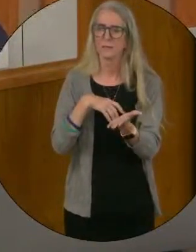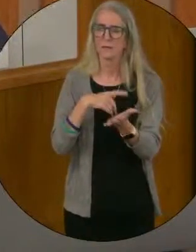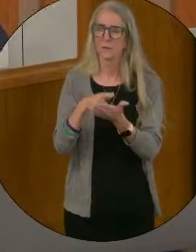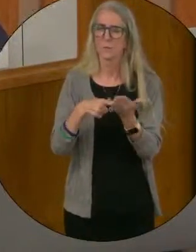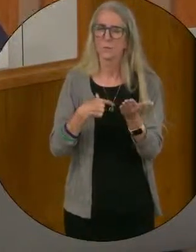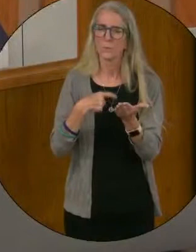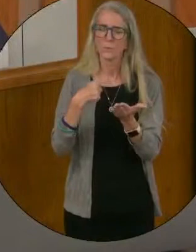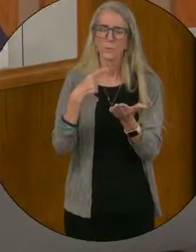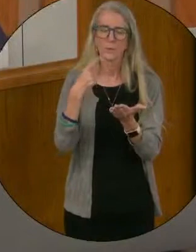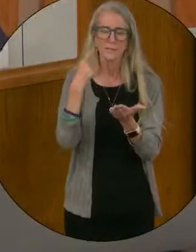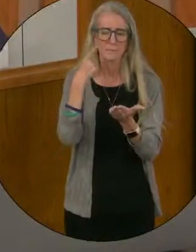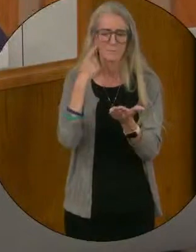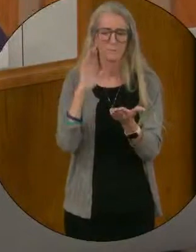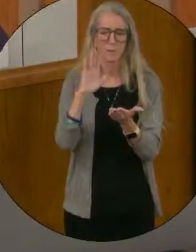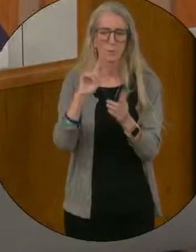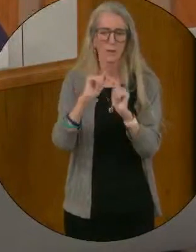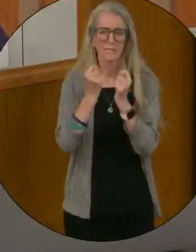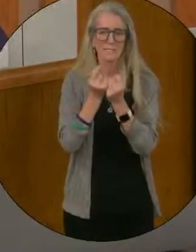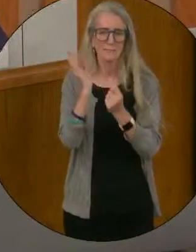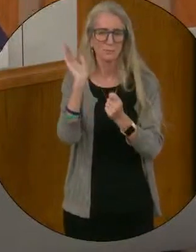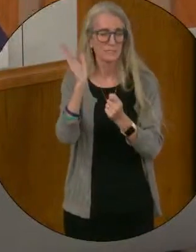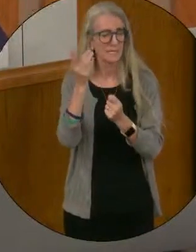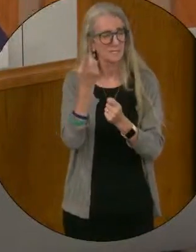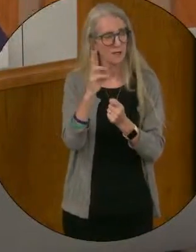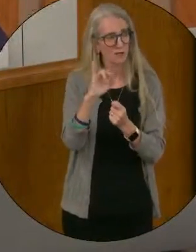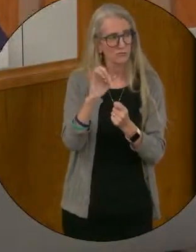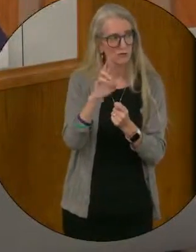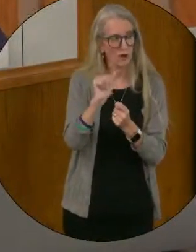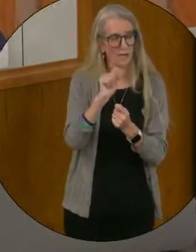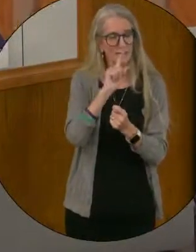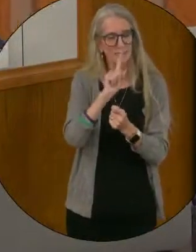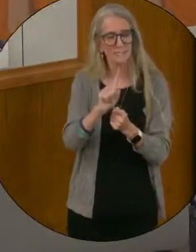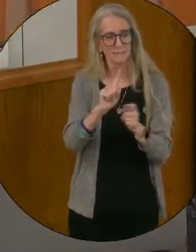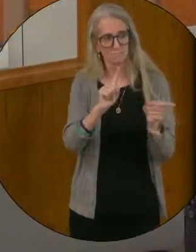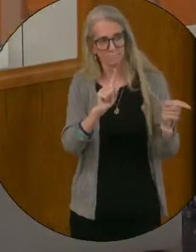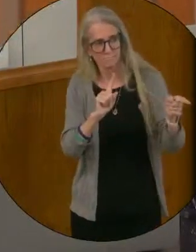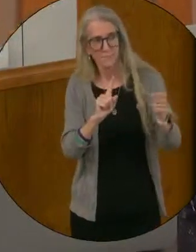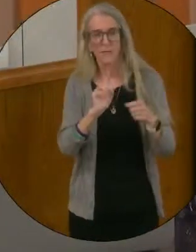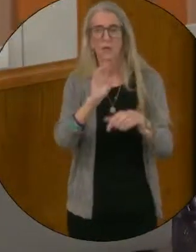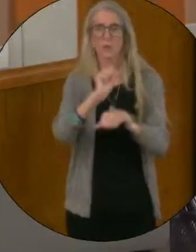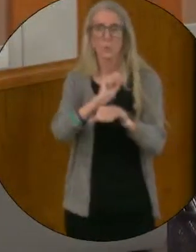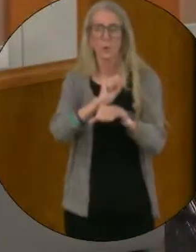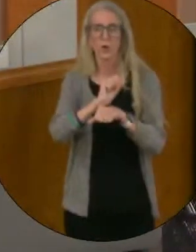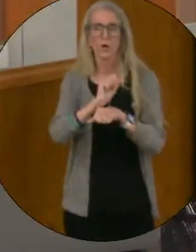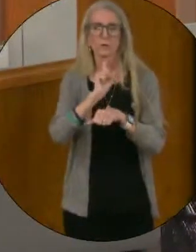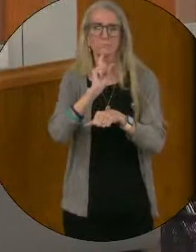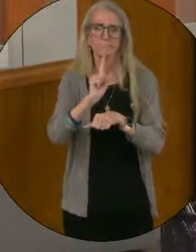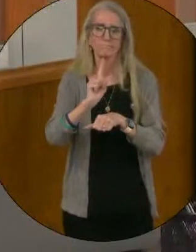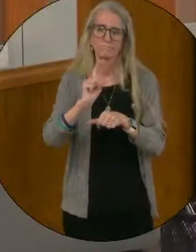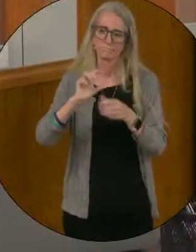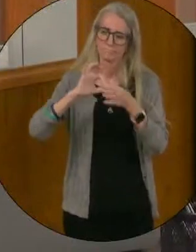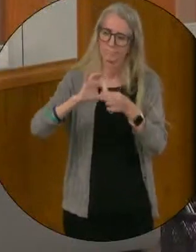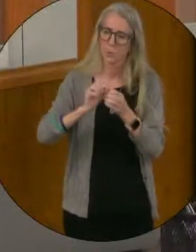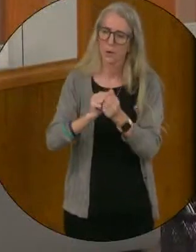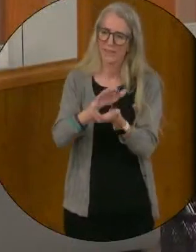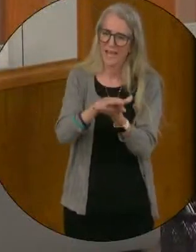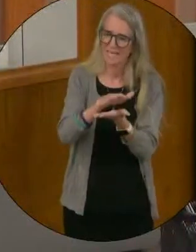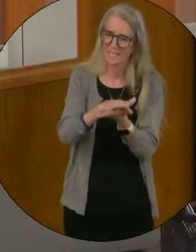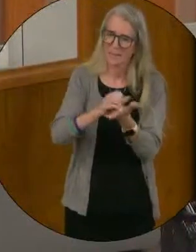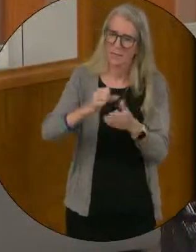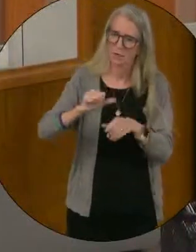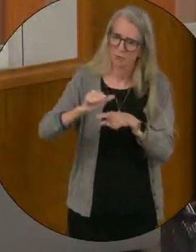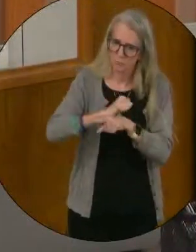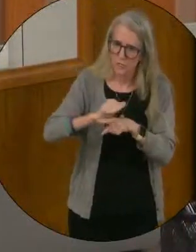what I'm hearing your team present, Dr. Dara, is really the work that's been ongoing around academic rigor, around systems